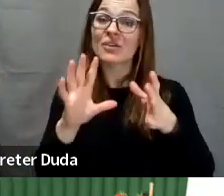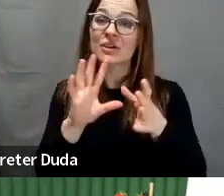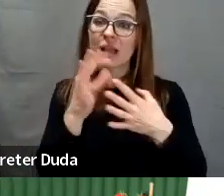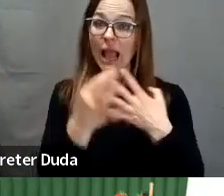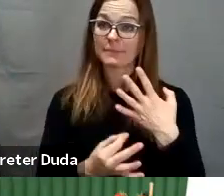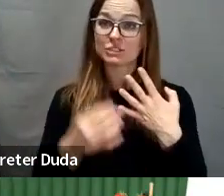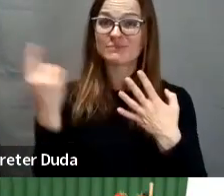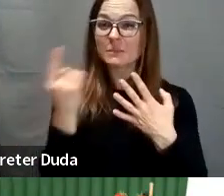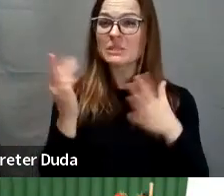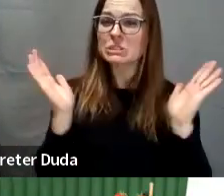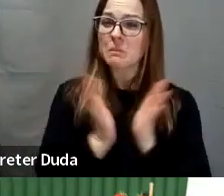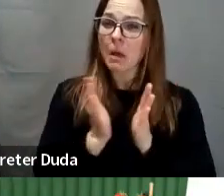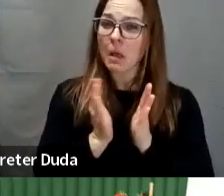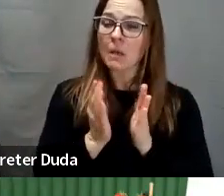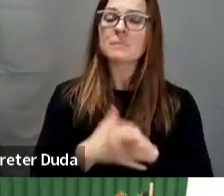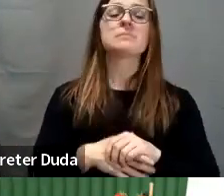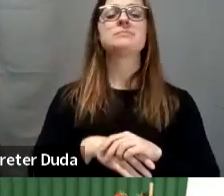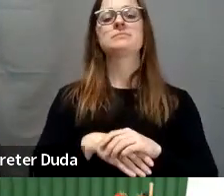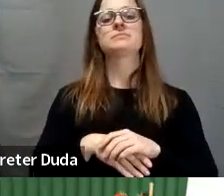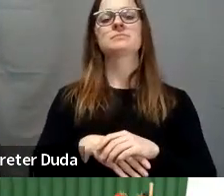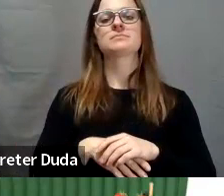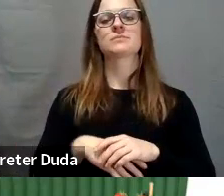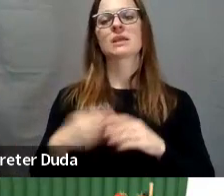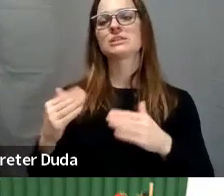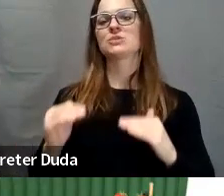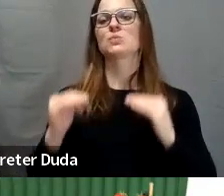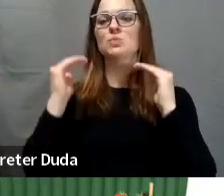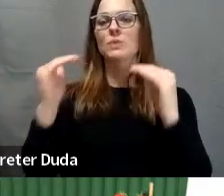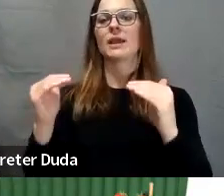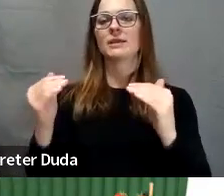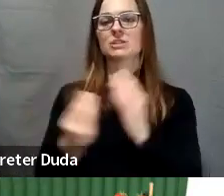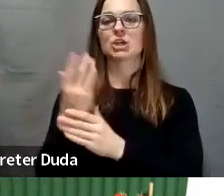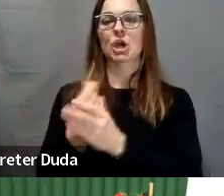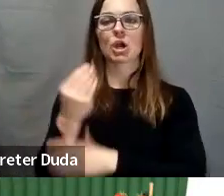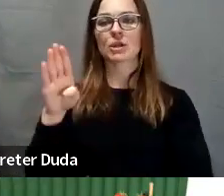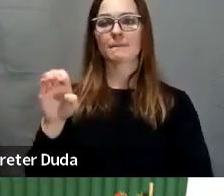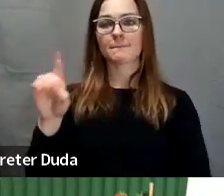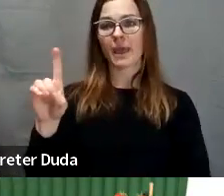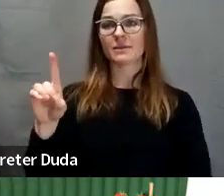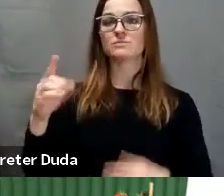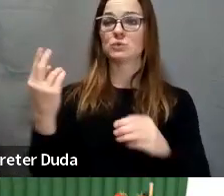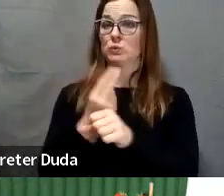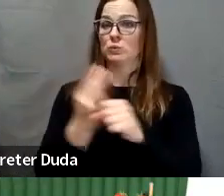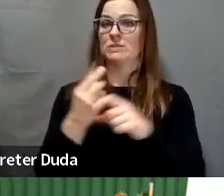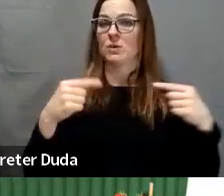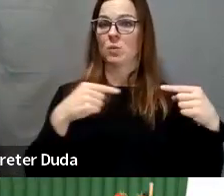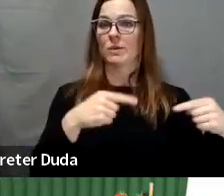something small, are these raised garden beds that are on wheels. So they have two